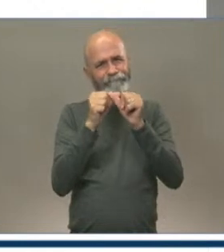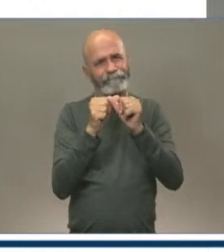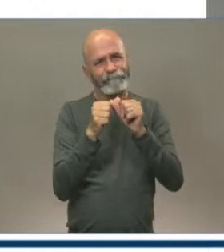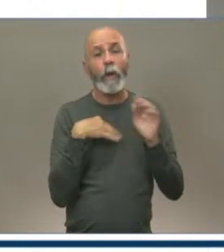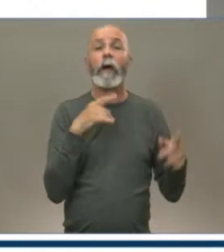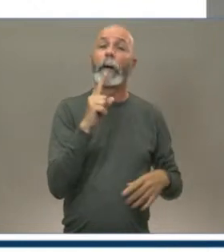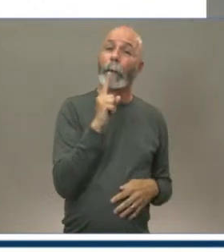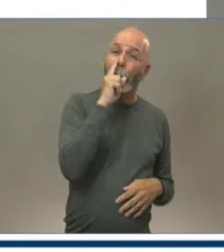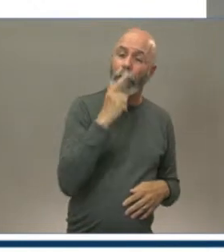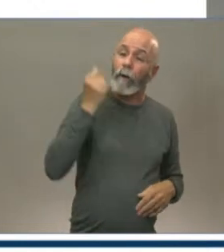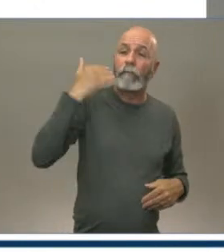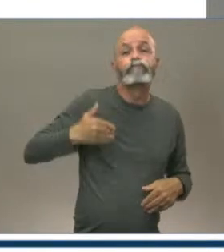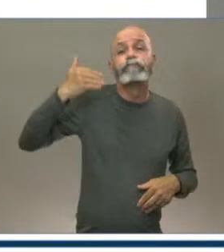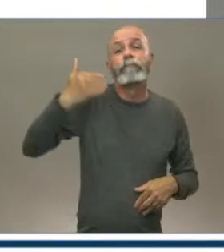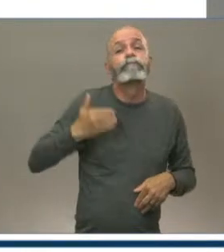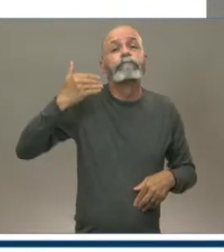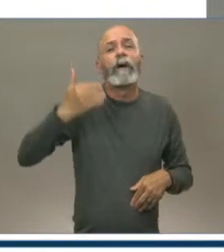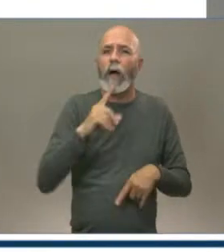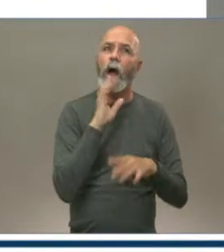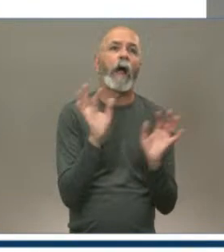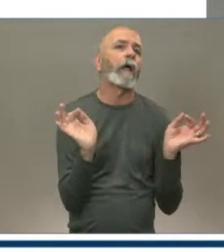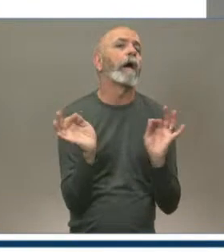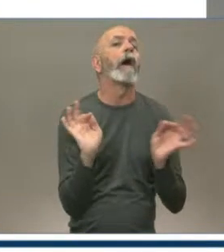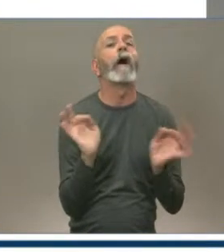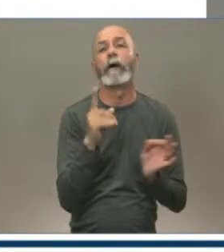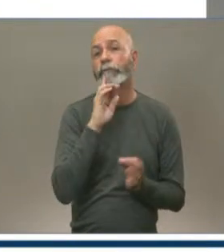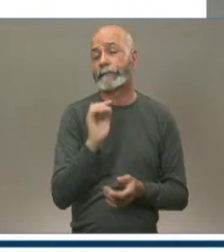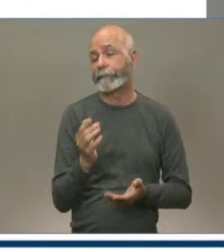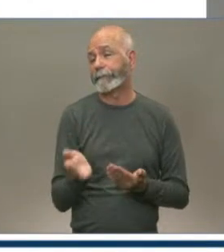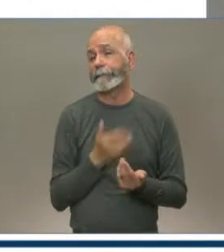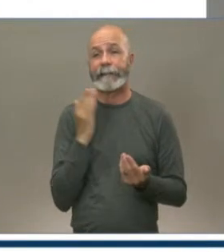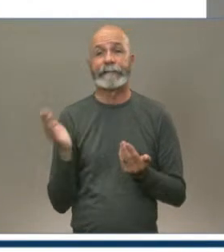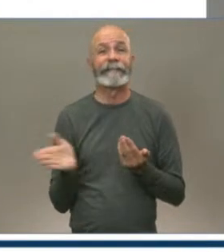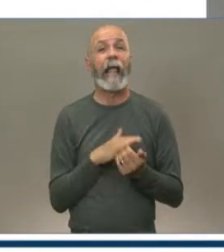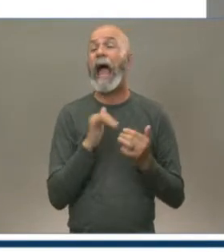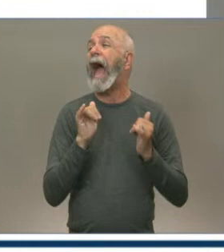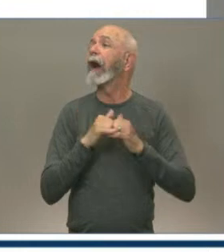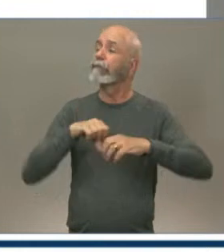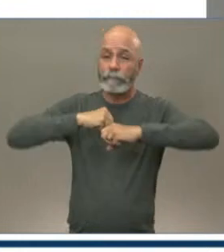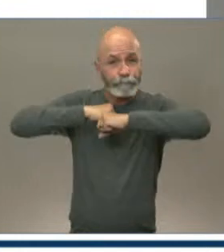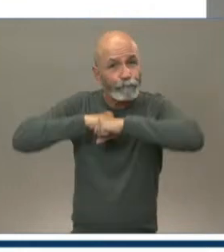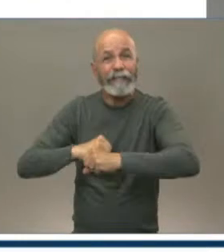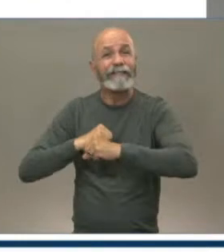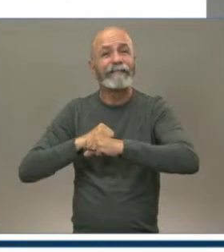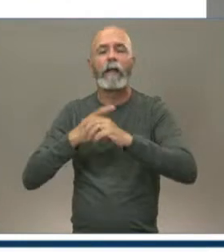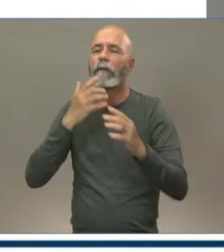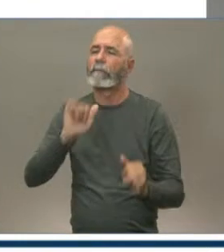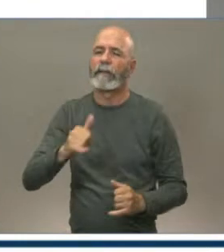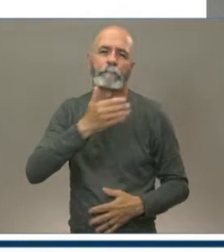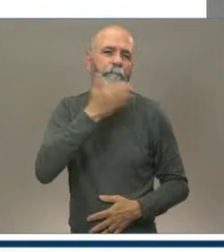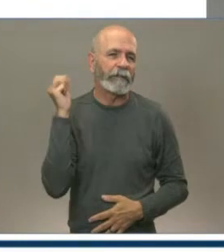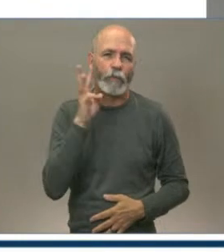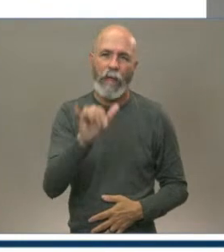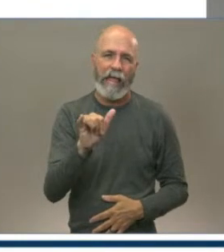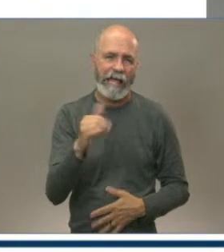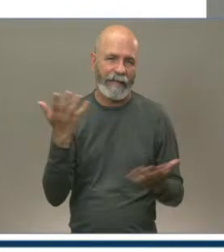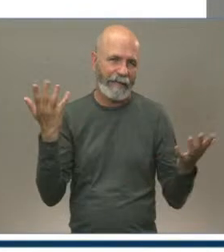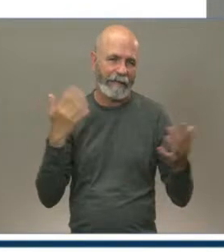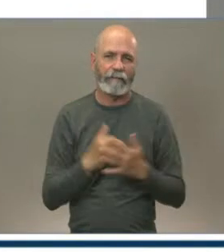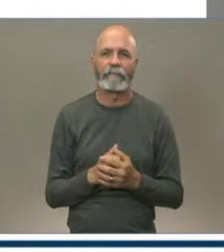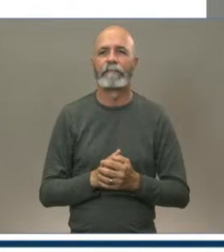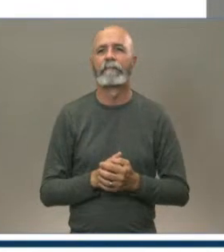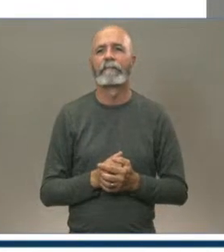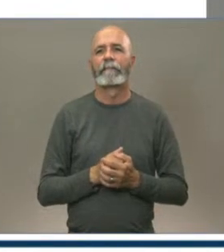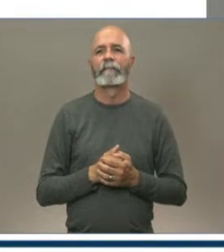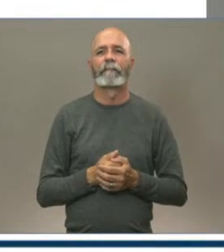the easiest and most important ways to protect yourself and your community. And I do want to